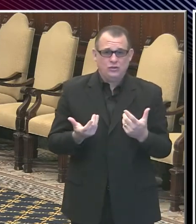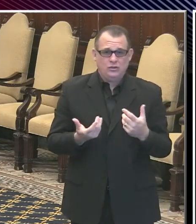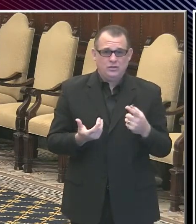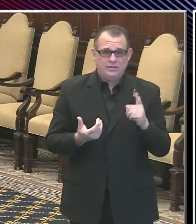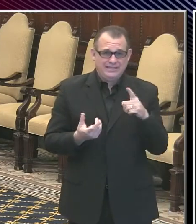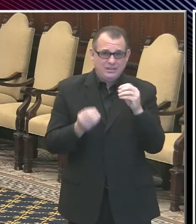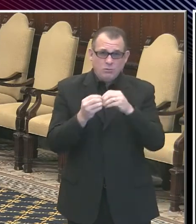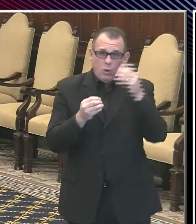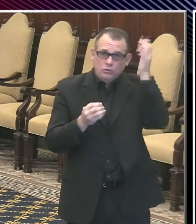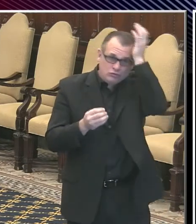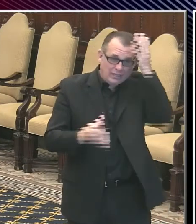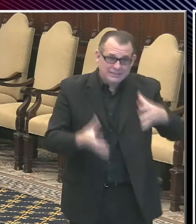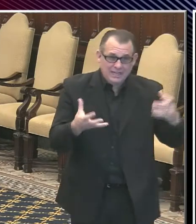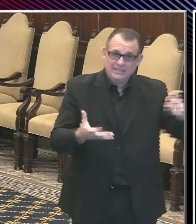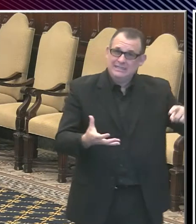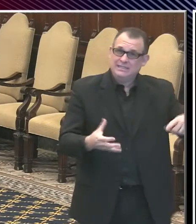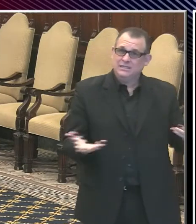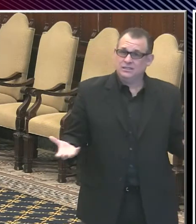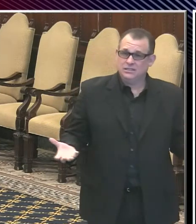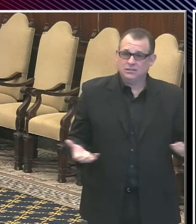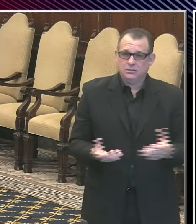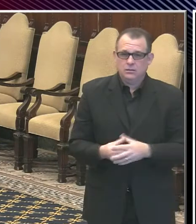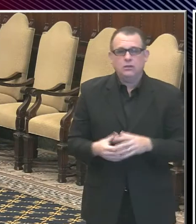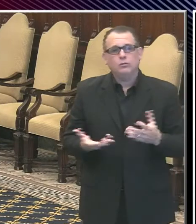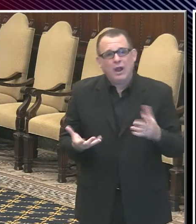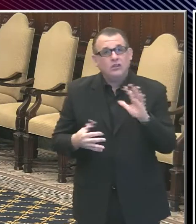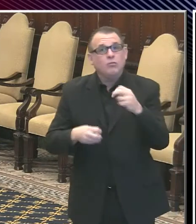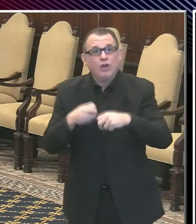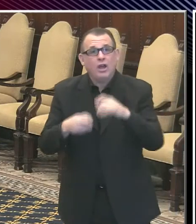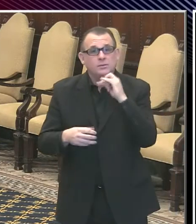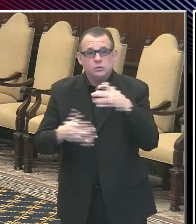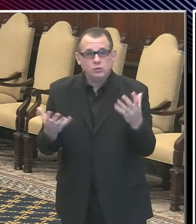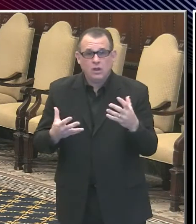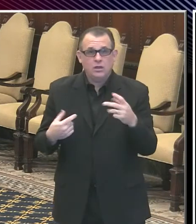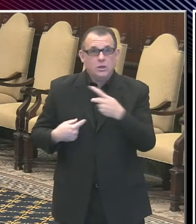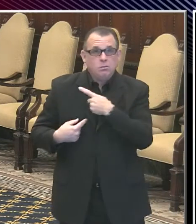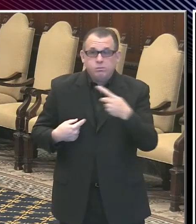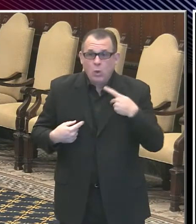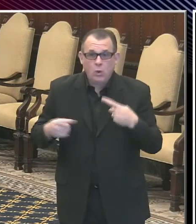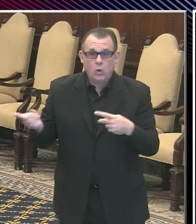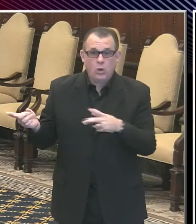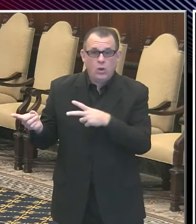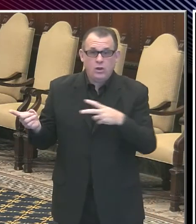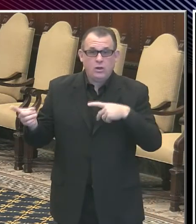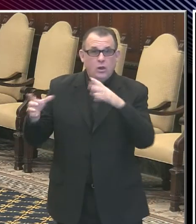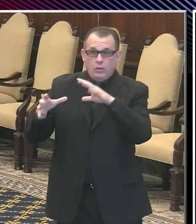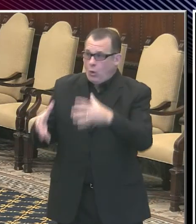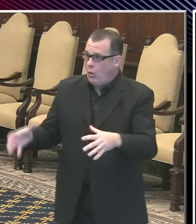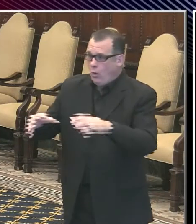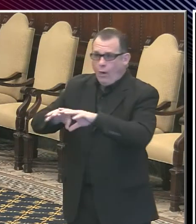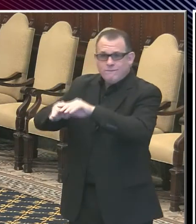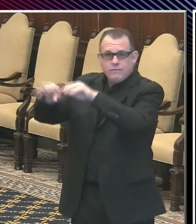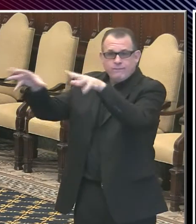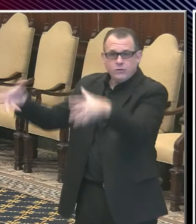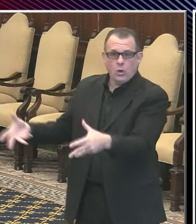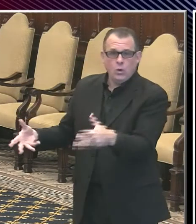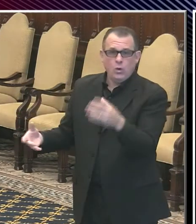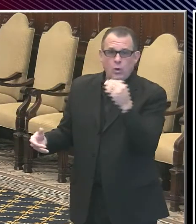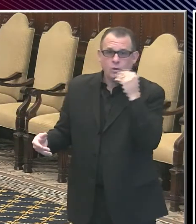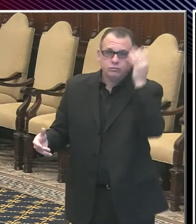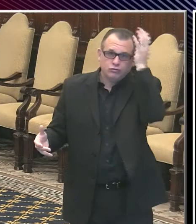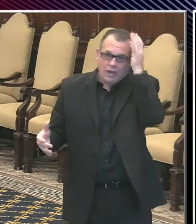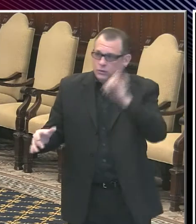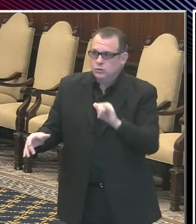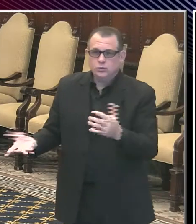they're overflowing like that? Well, no, the trash cans at the parks were not overflowing with household trash. The problem with trash